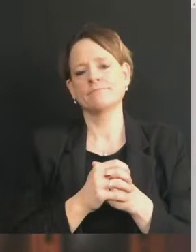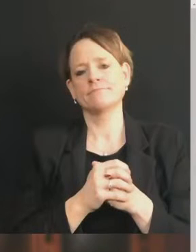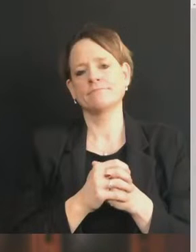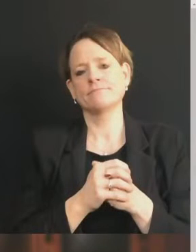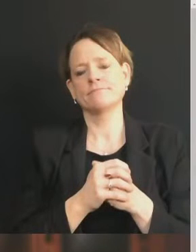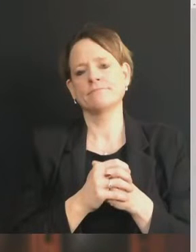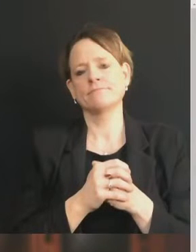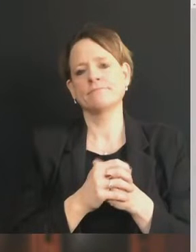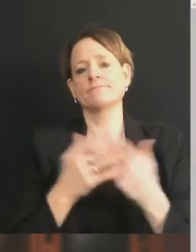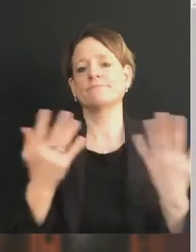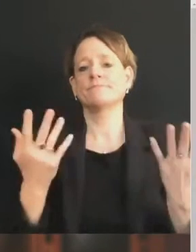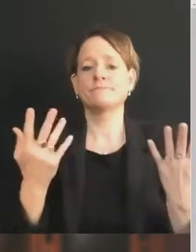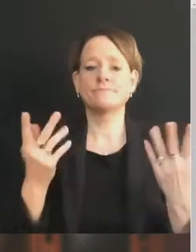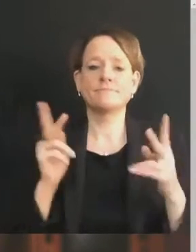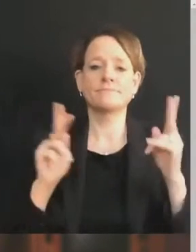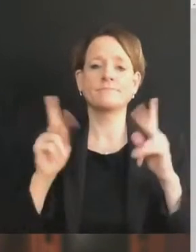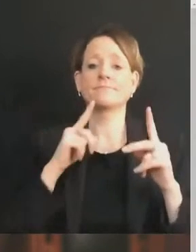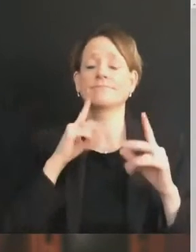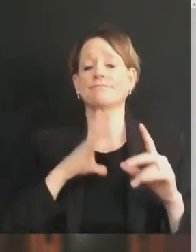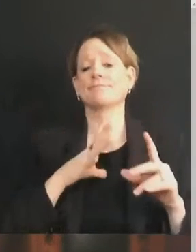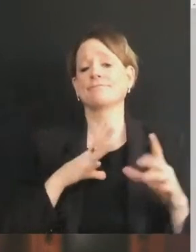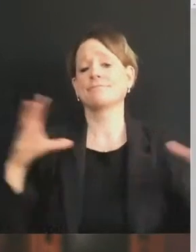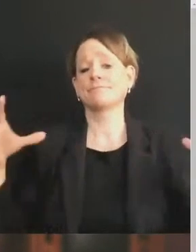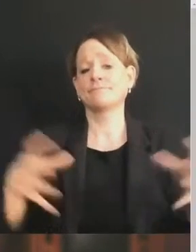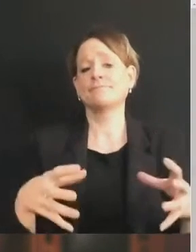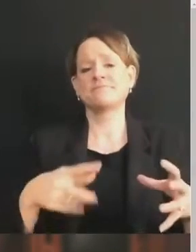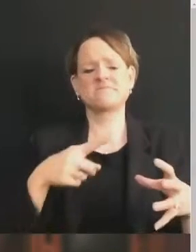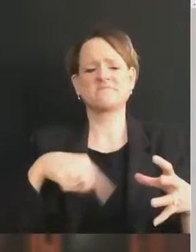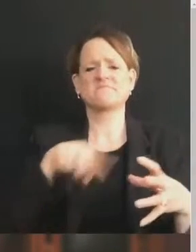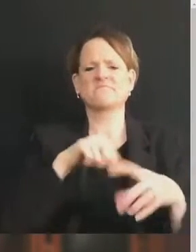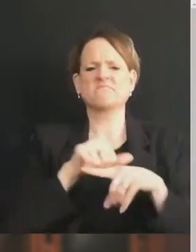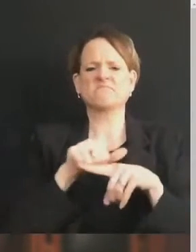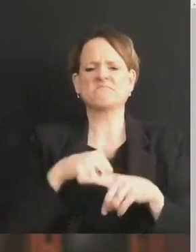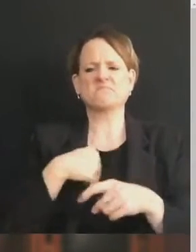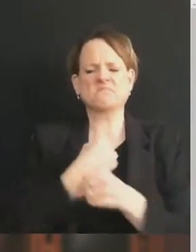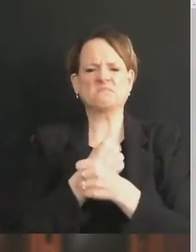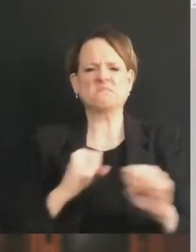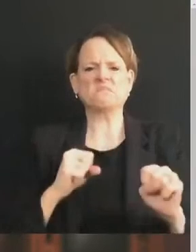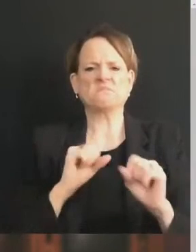other things that we might want to do outside of our immediate household are safe, the